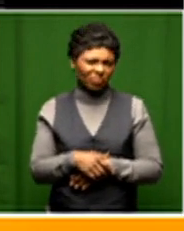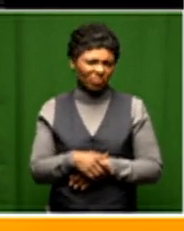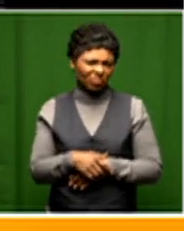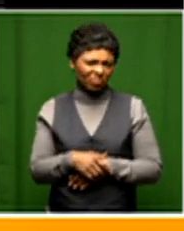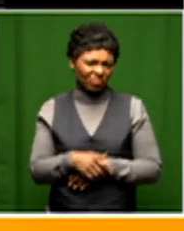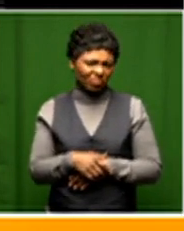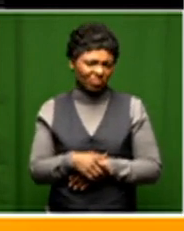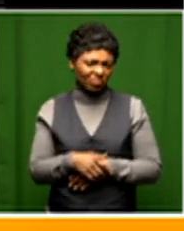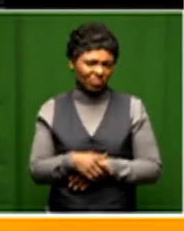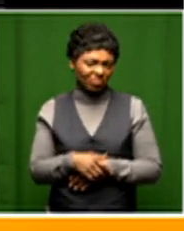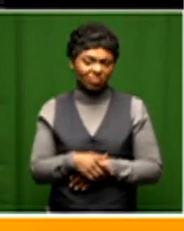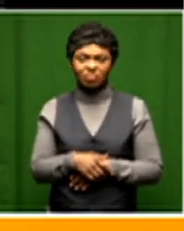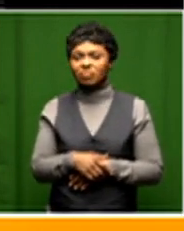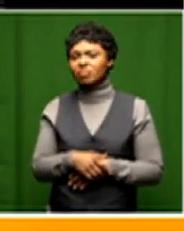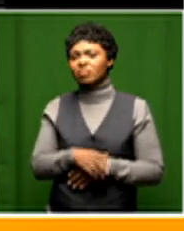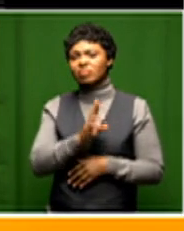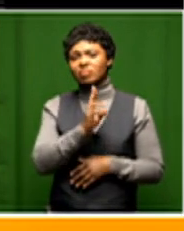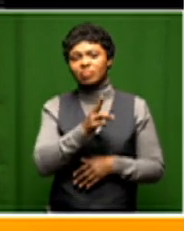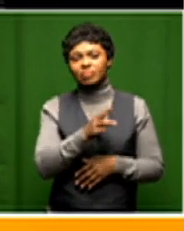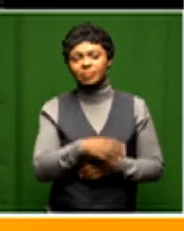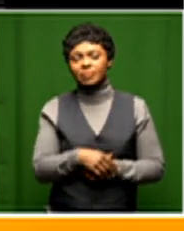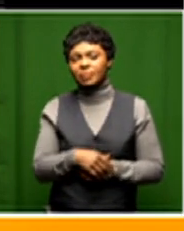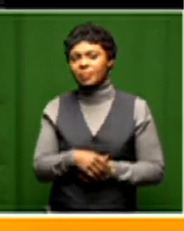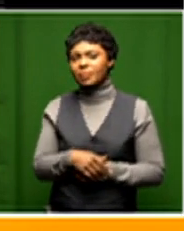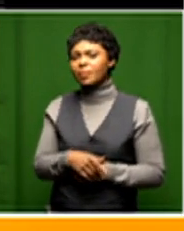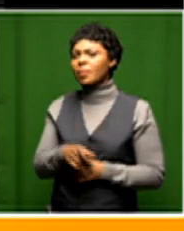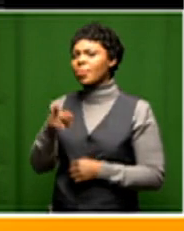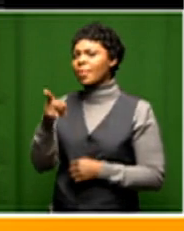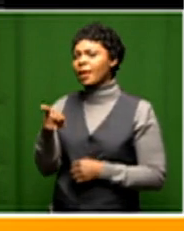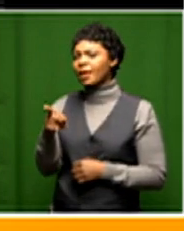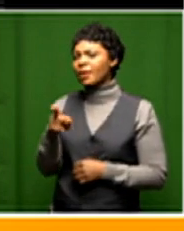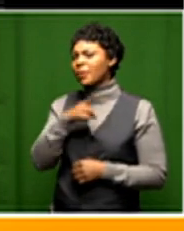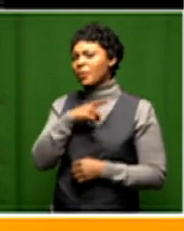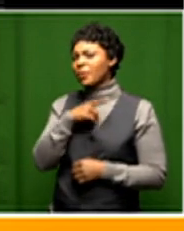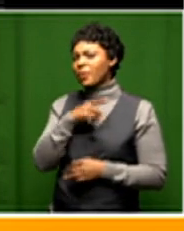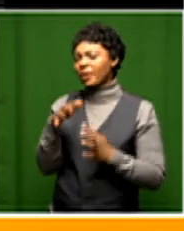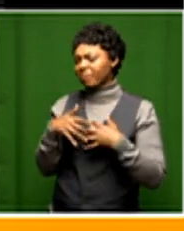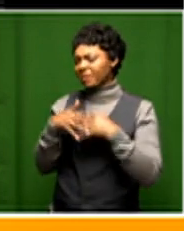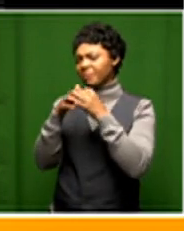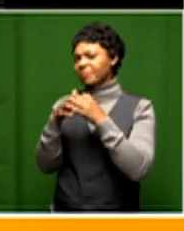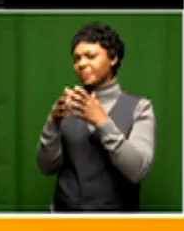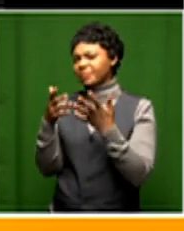Come again? What motivated you to actually start this, Thabani? Why the Space Foundation?